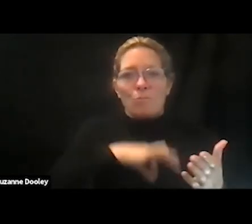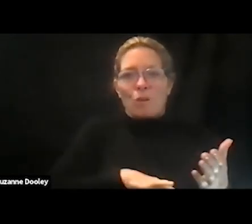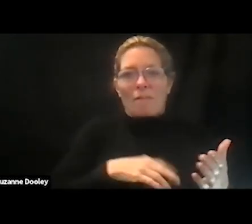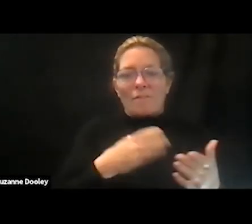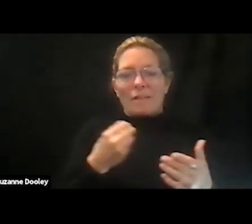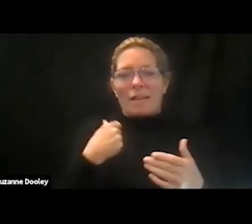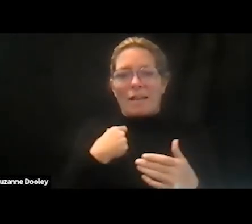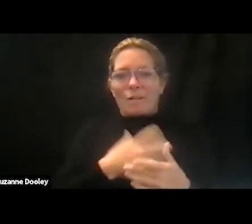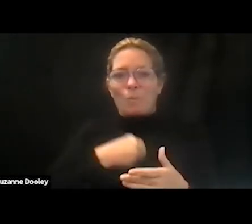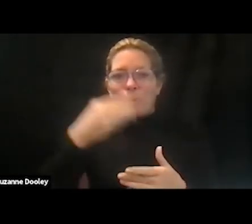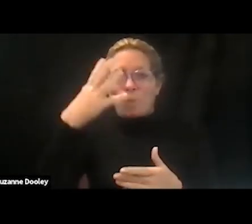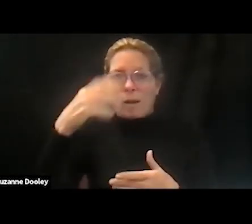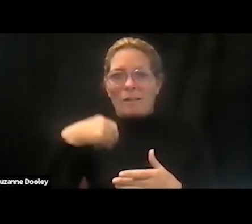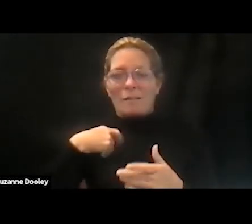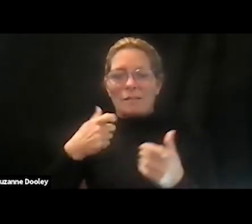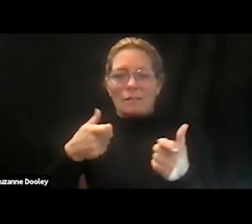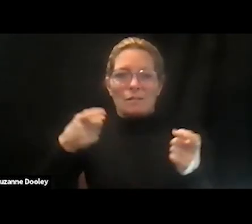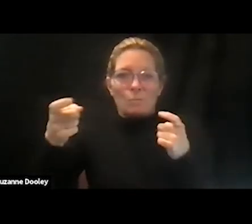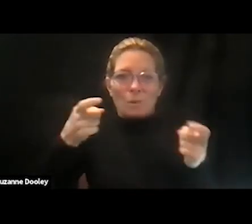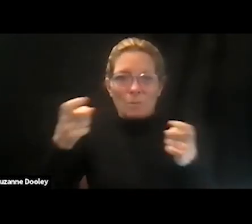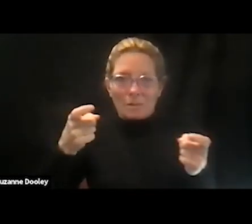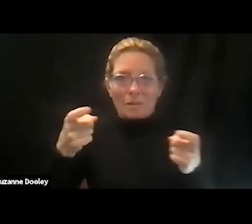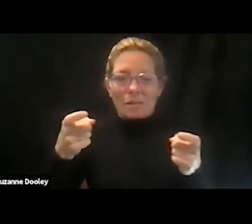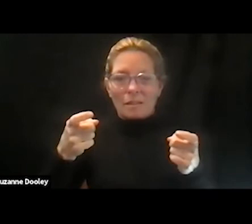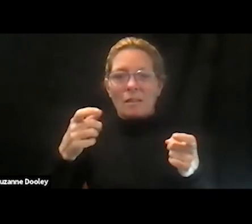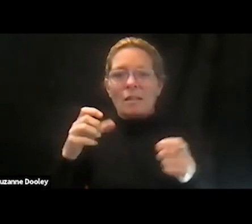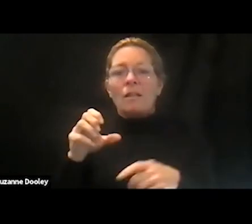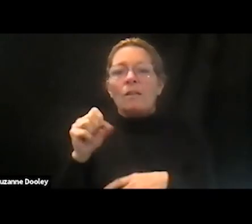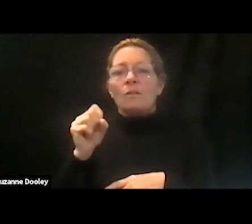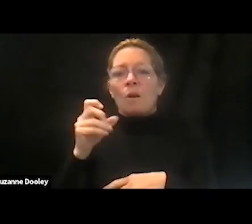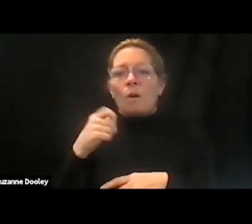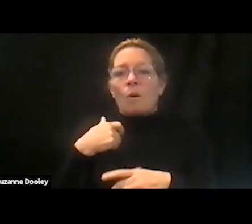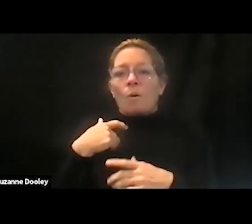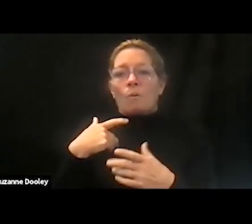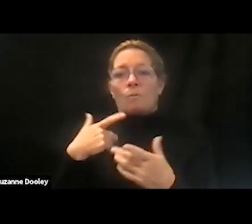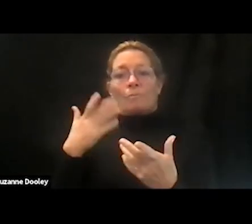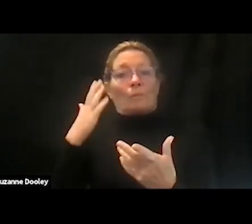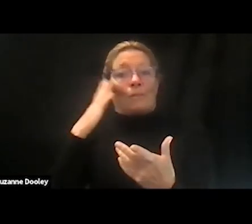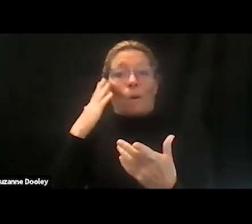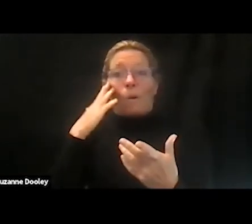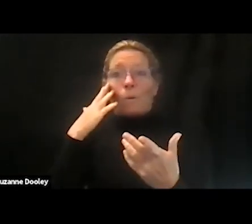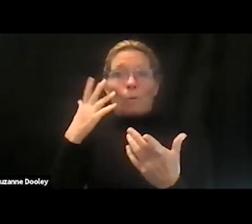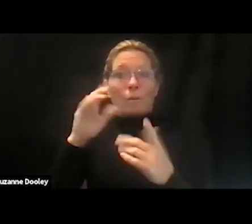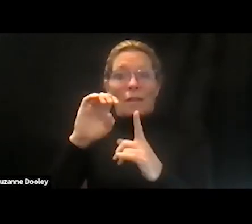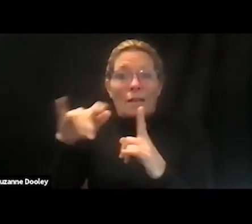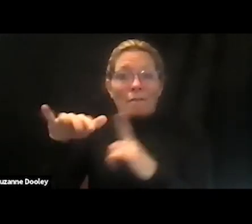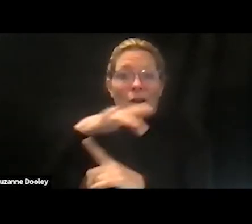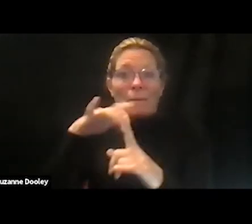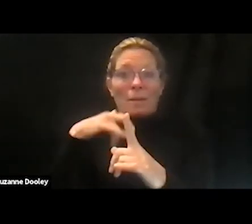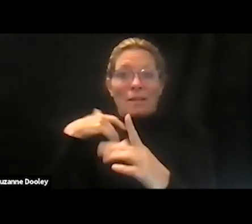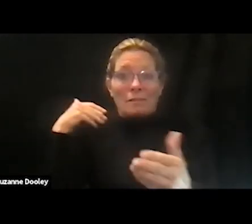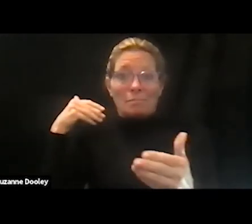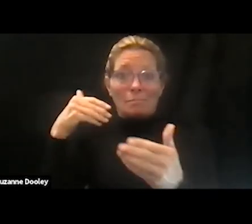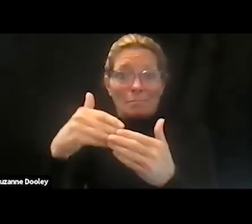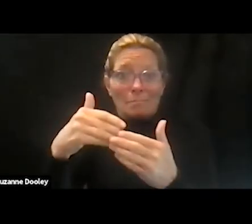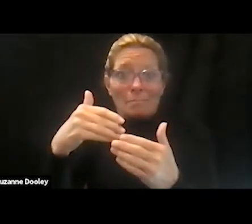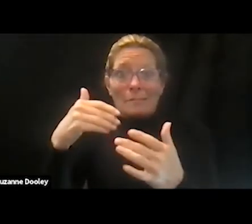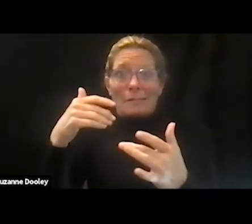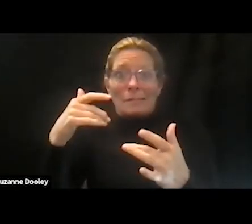And at the same time, people, you know, we are barreling towards something that has a time limit on it. And so